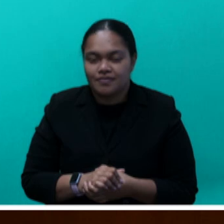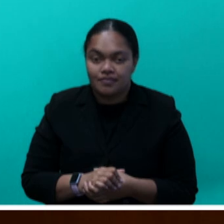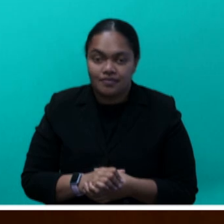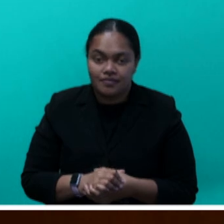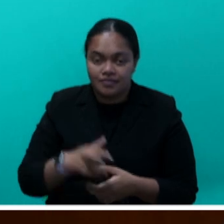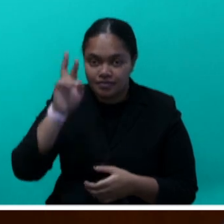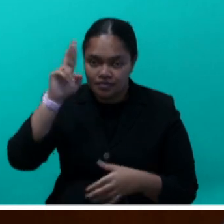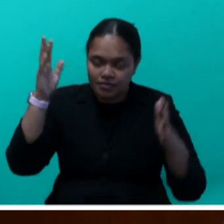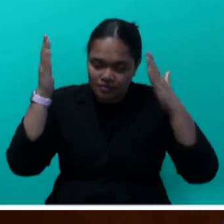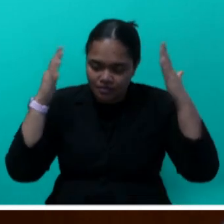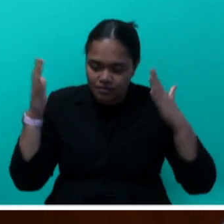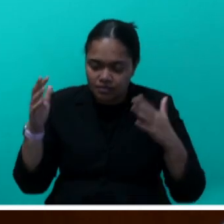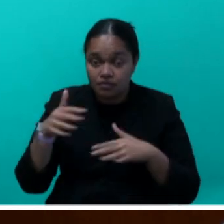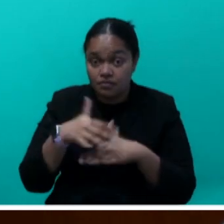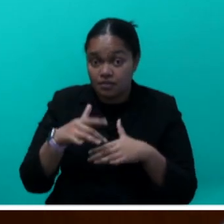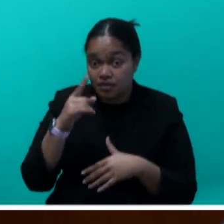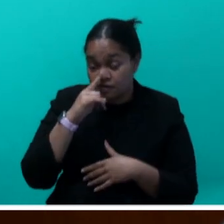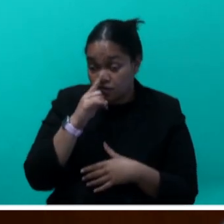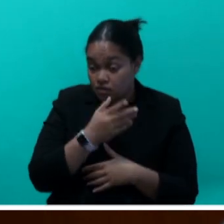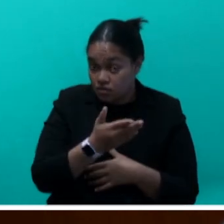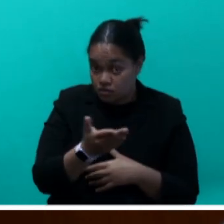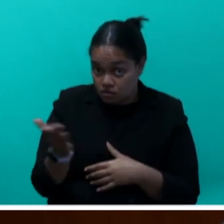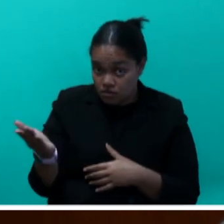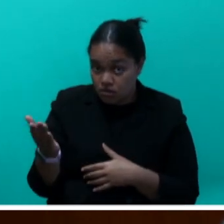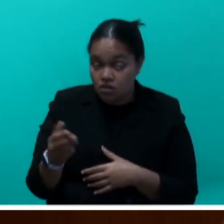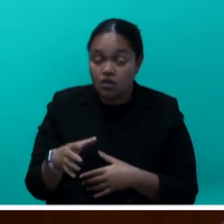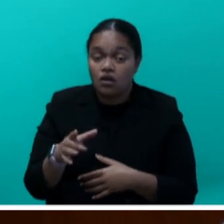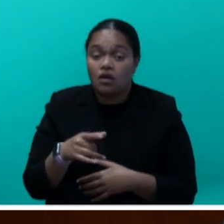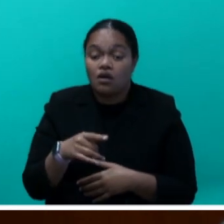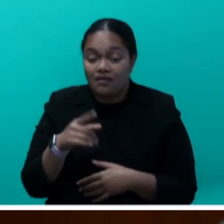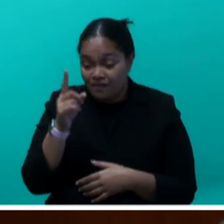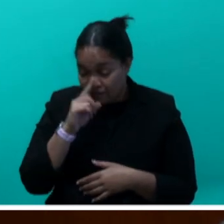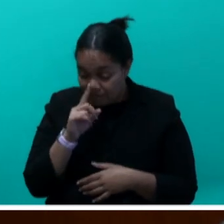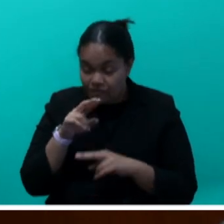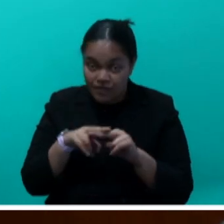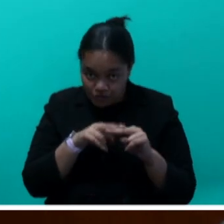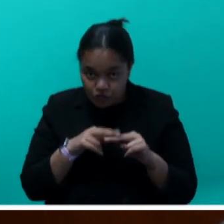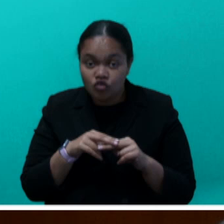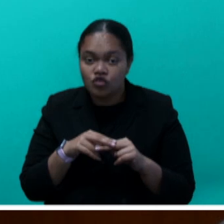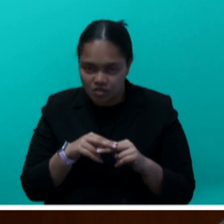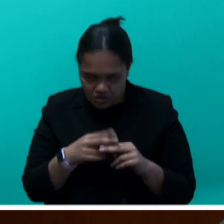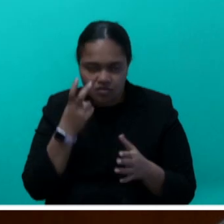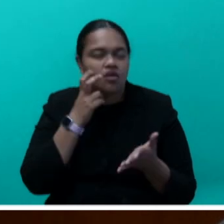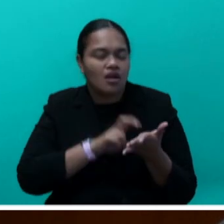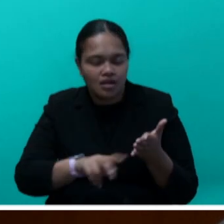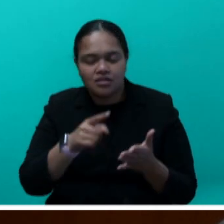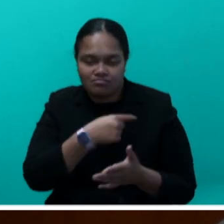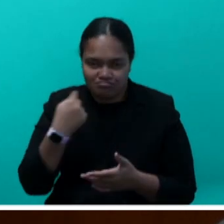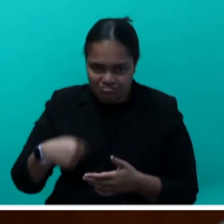Mr. Speaker, the Republic of Fiji recognizes the People's Republic of China as the sole legal government of